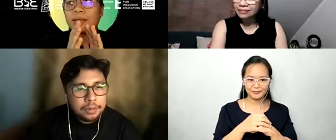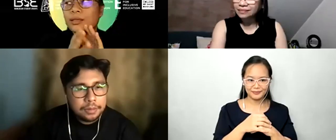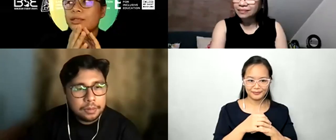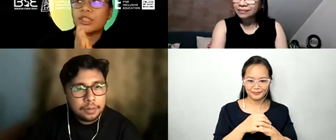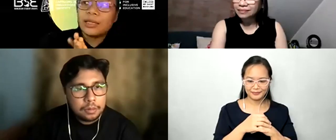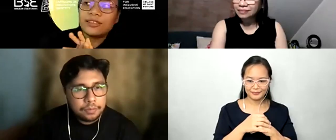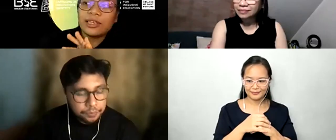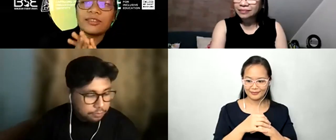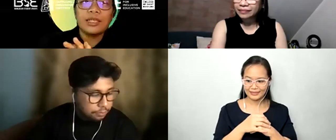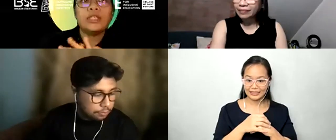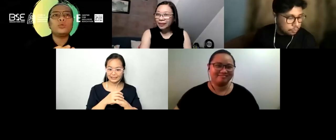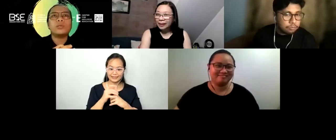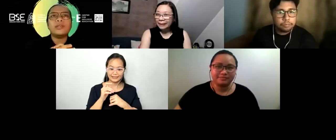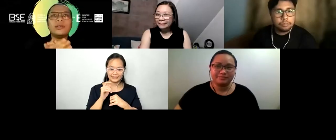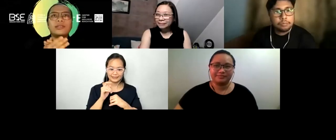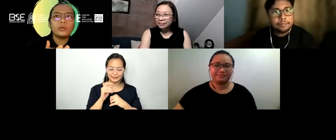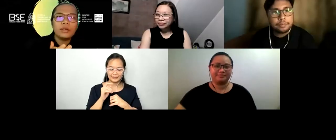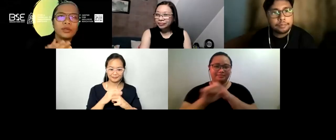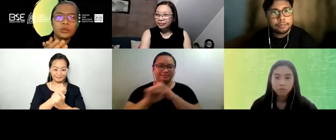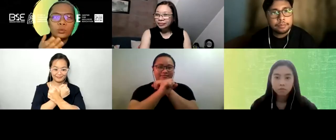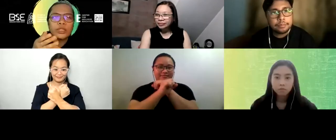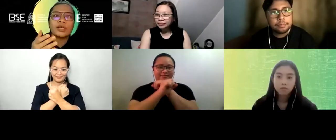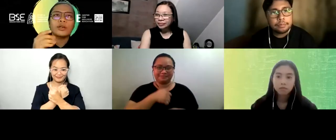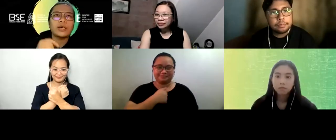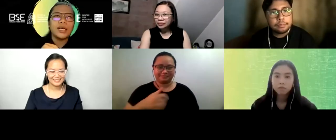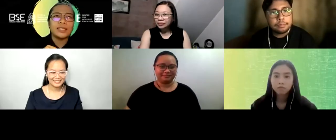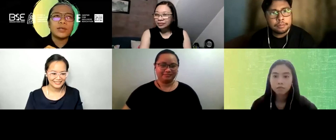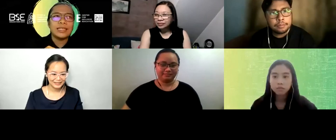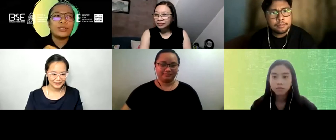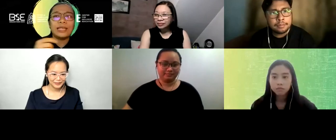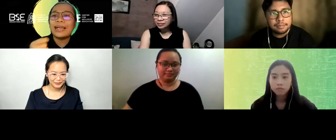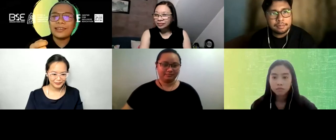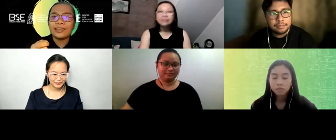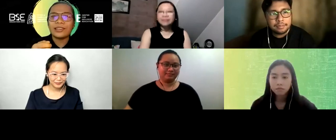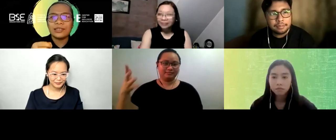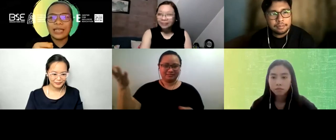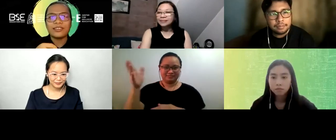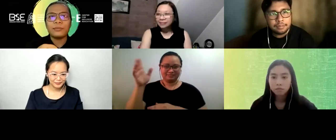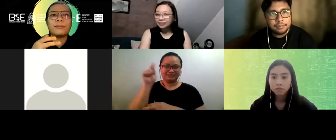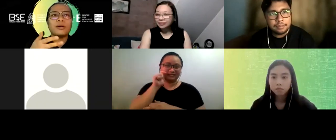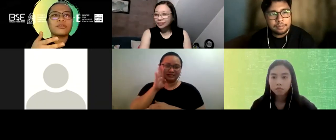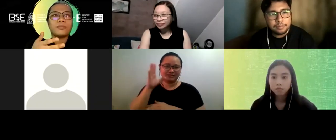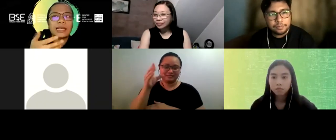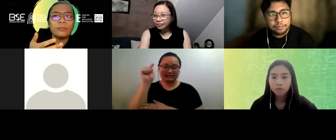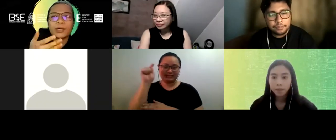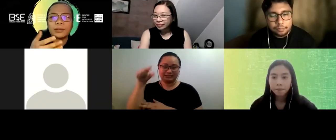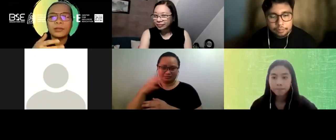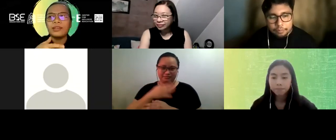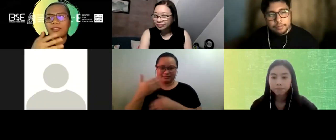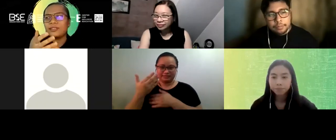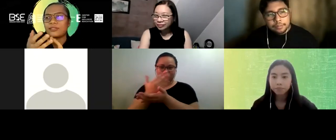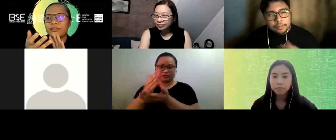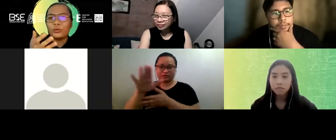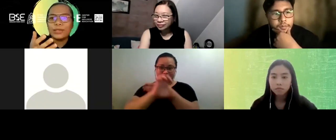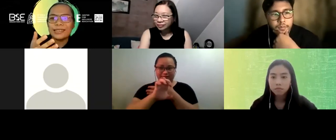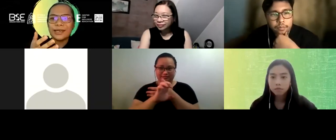Teacher Therese and Sir TQ, is it okay for you to share your tawag dito, email addresses in case na meron pang gustong magtanong, pero